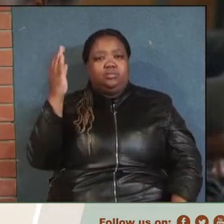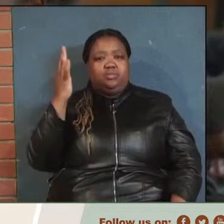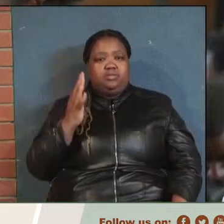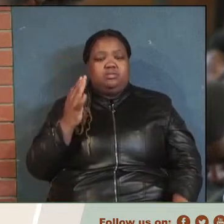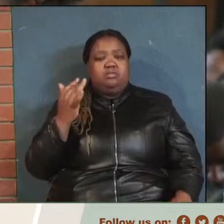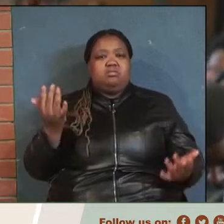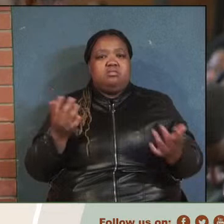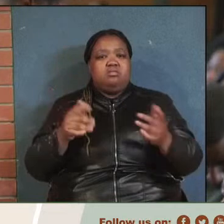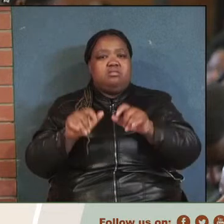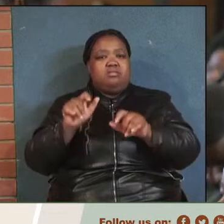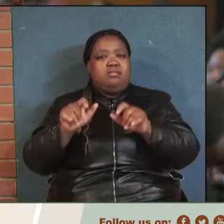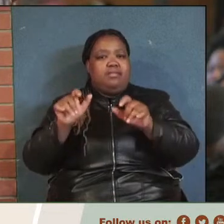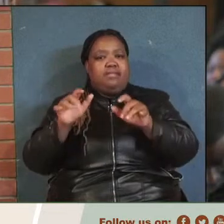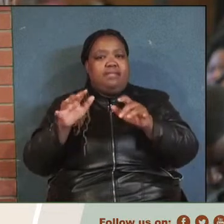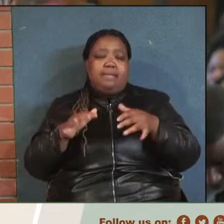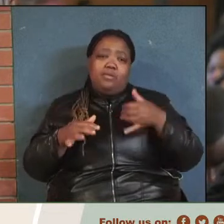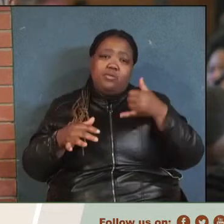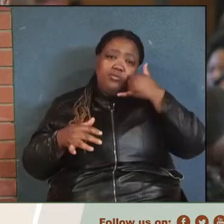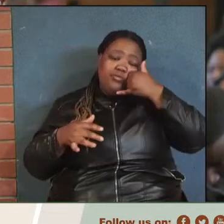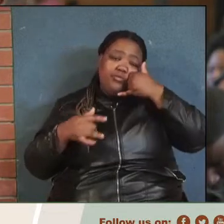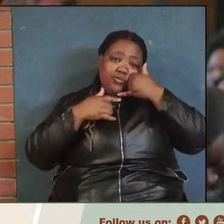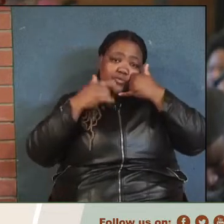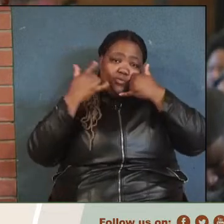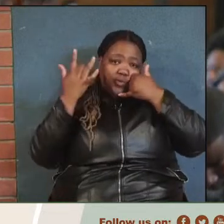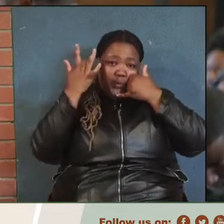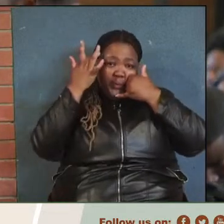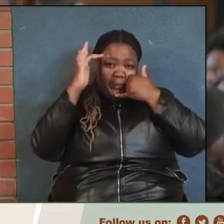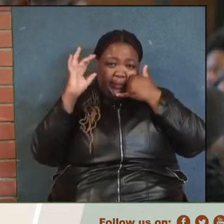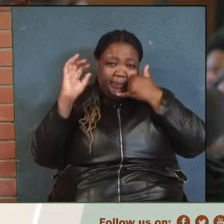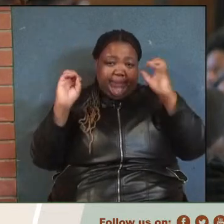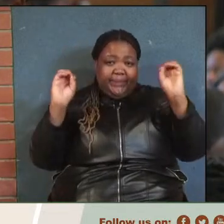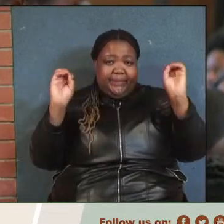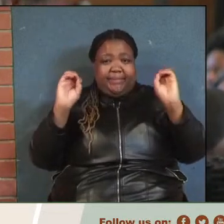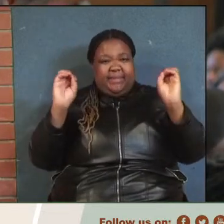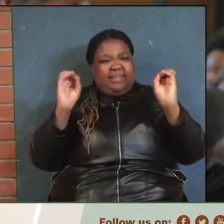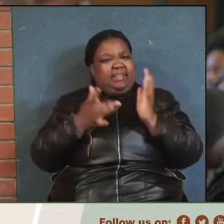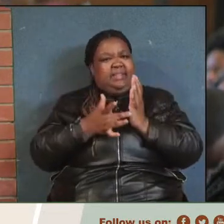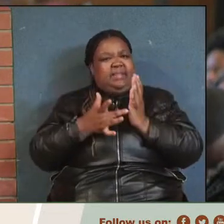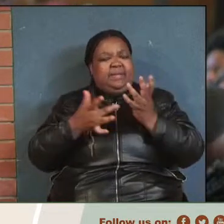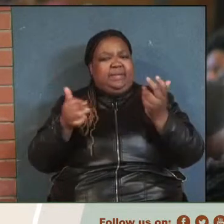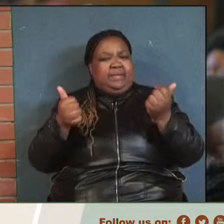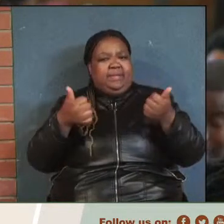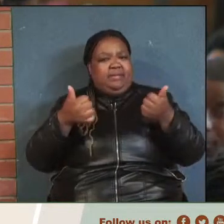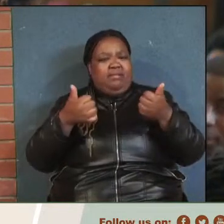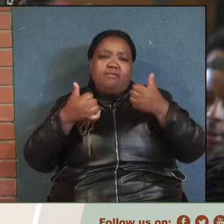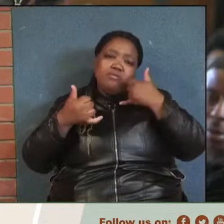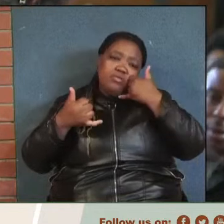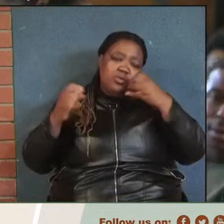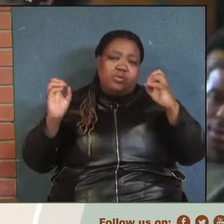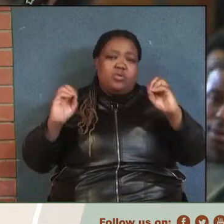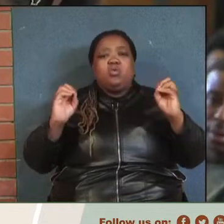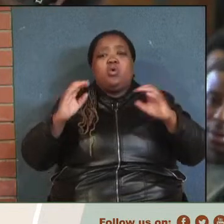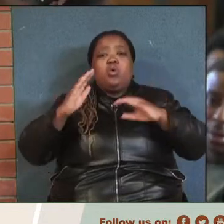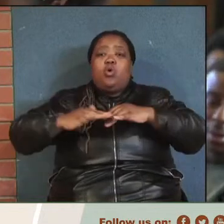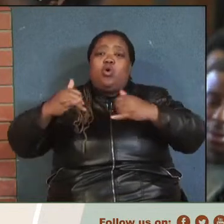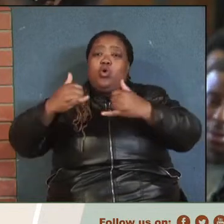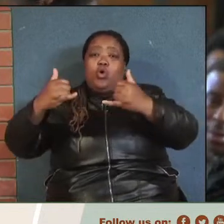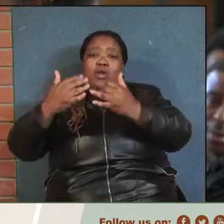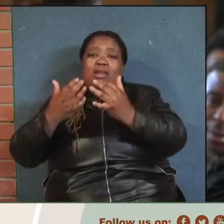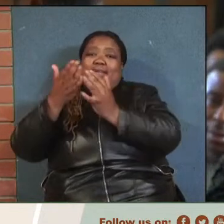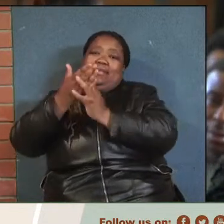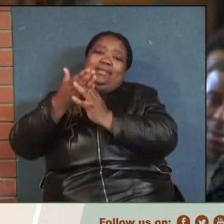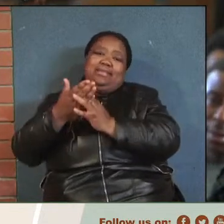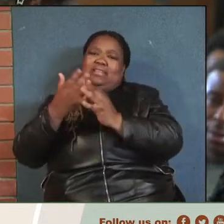can people without smartphones, especially grannies, be able to access online registration while they live